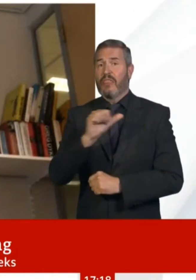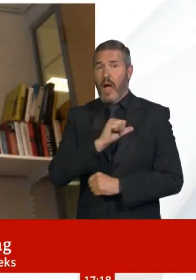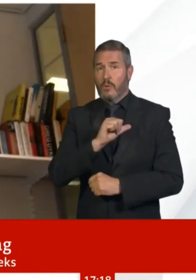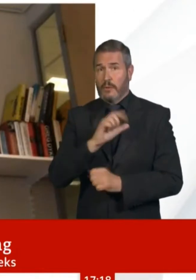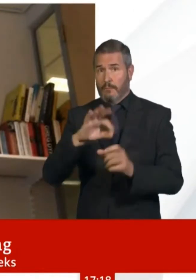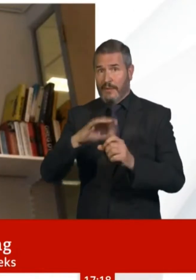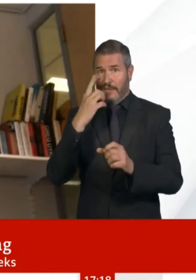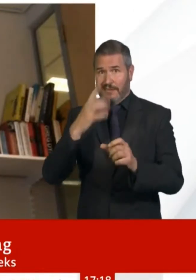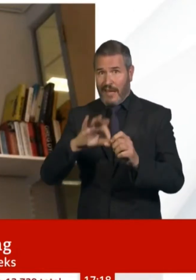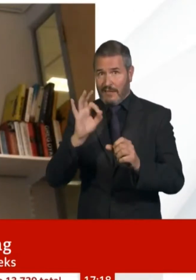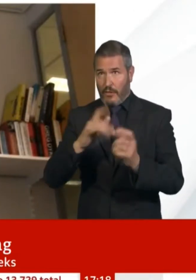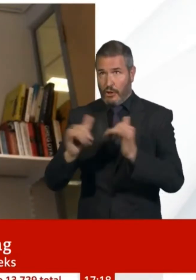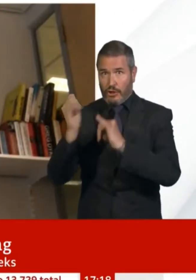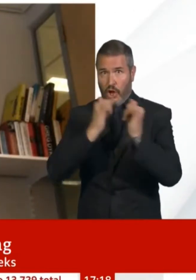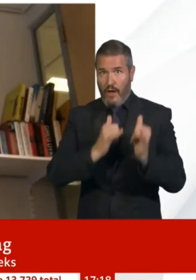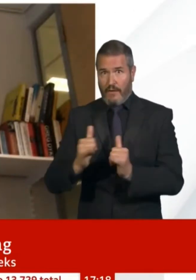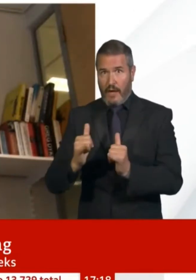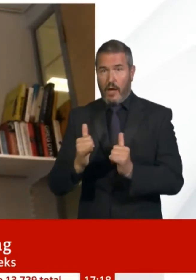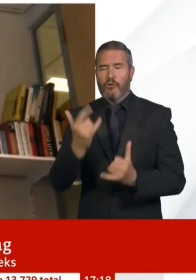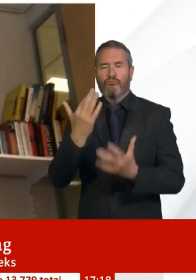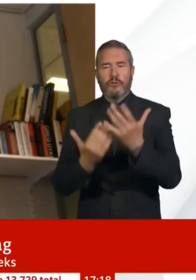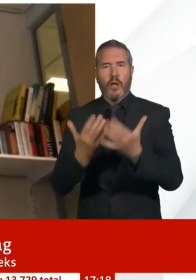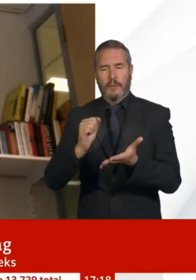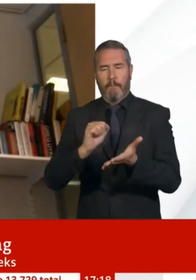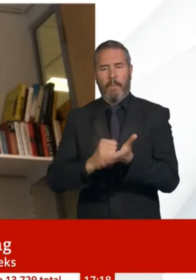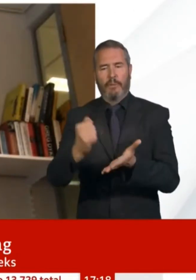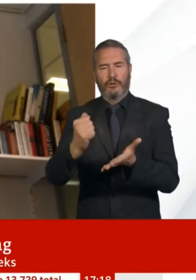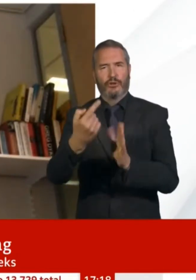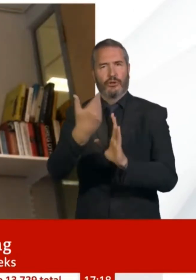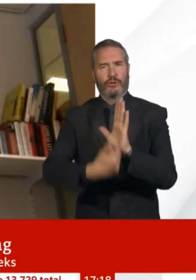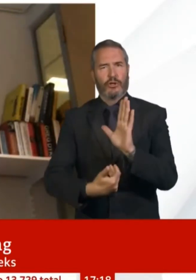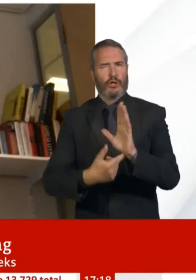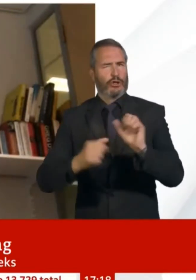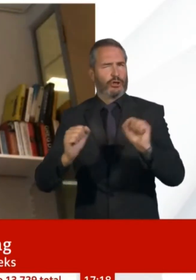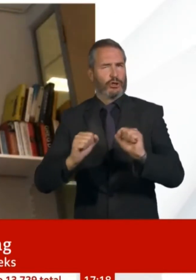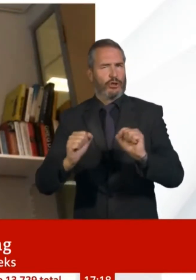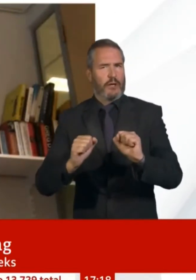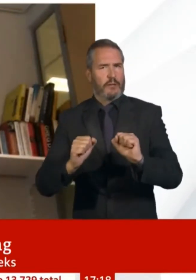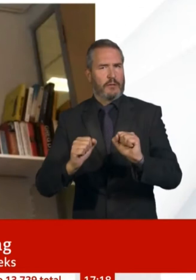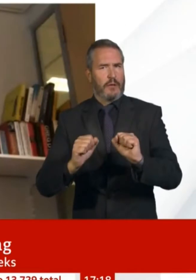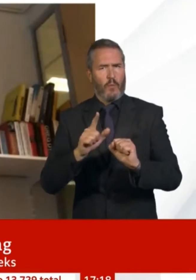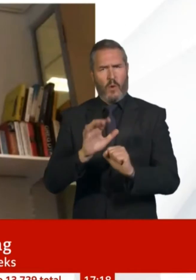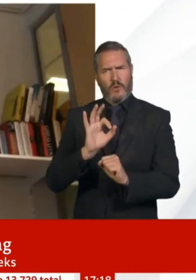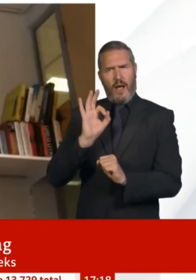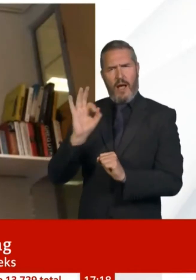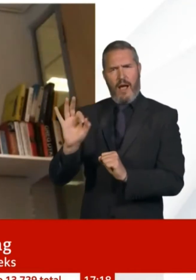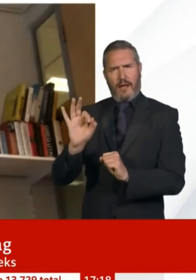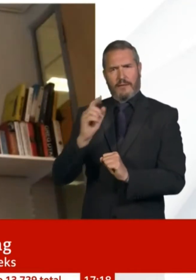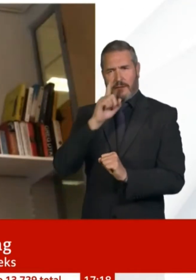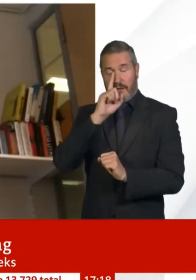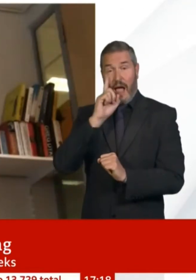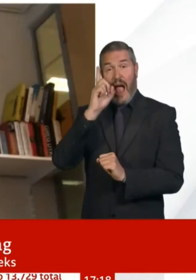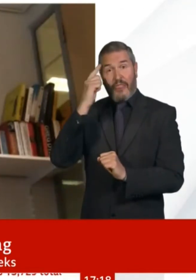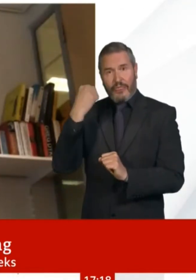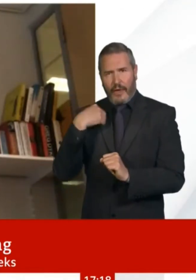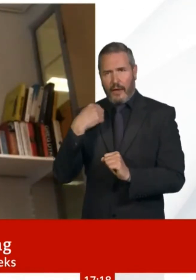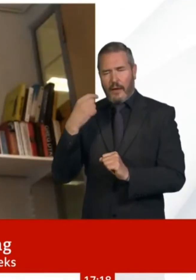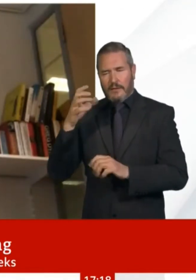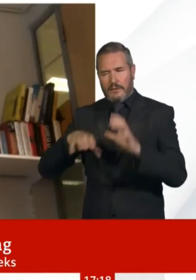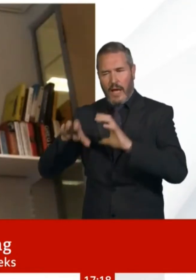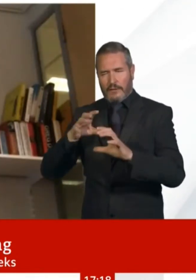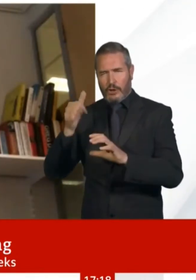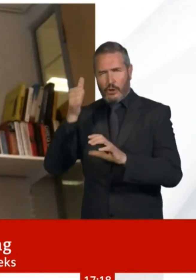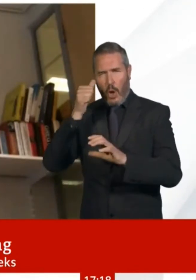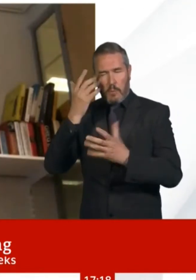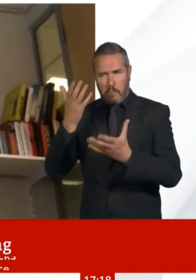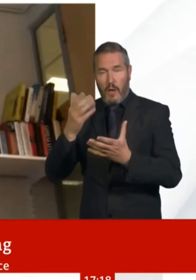from that survey, but the results have yet to be published. Is that because, as I understand it from scientists who are familiar with the work going on